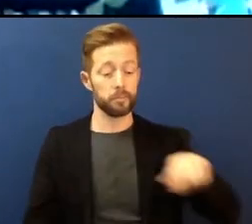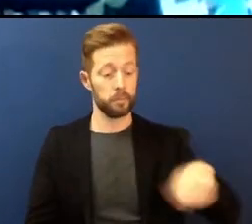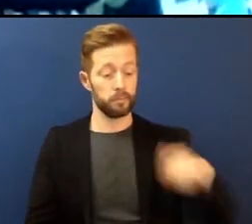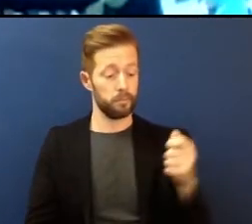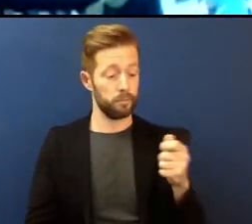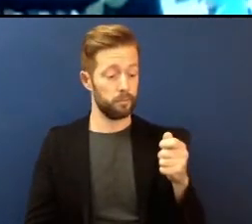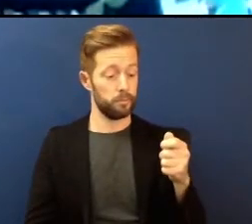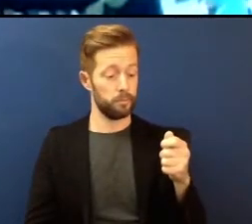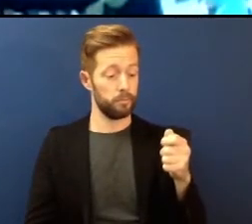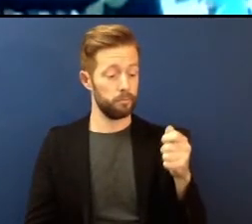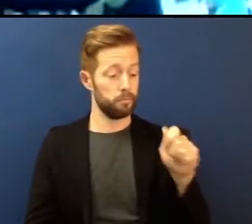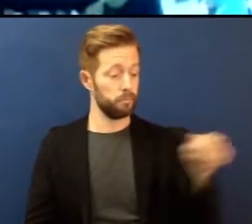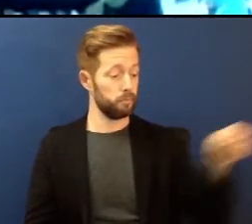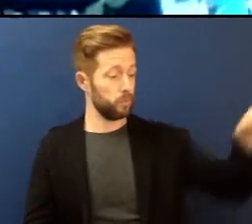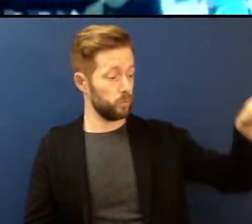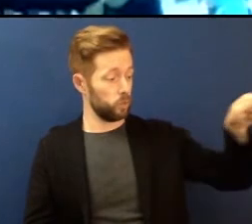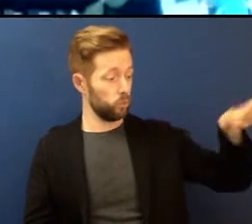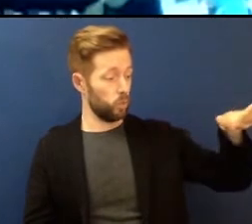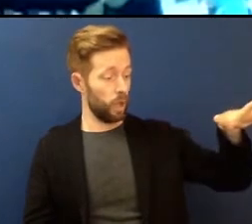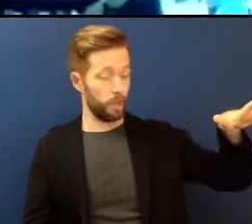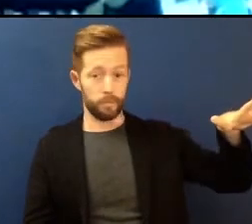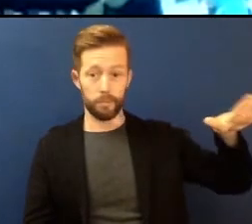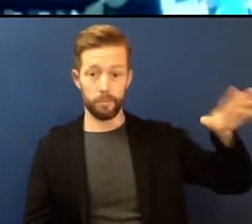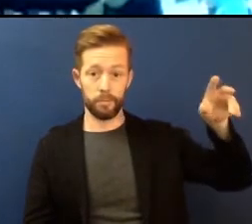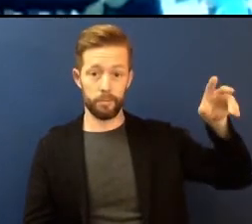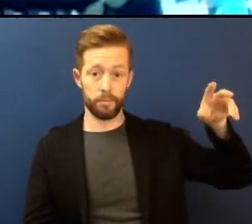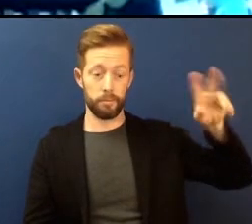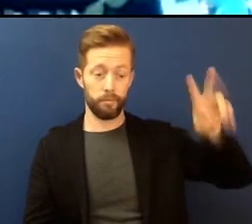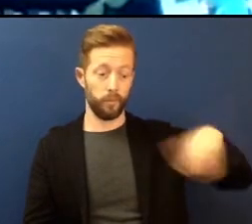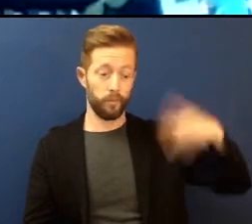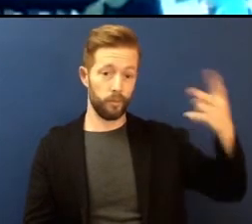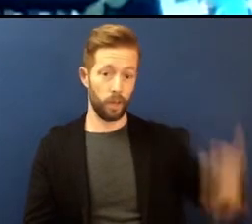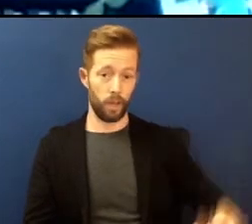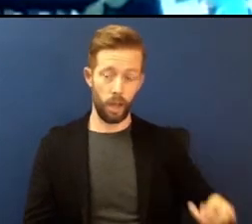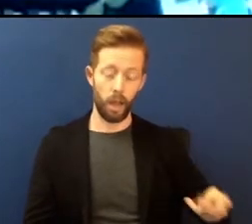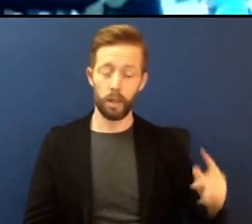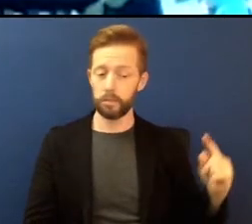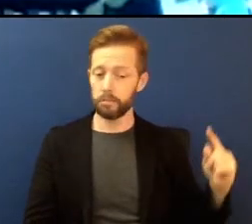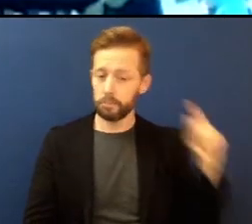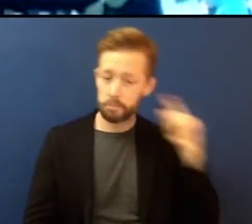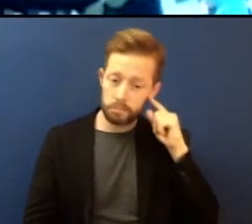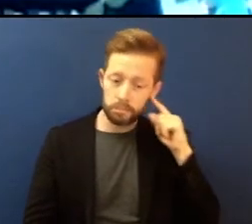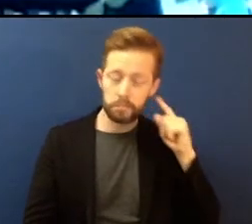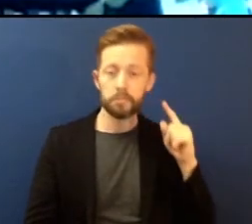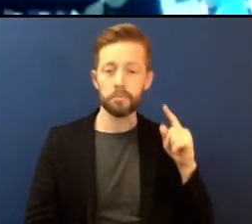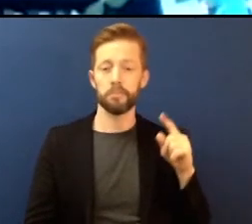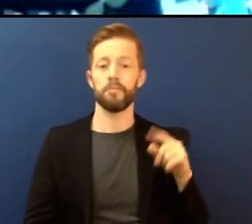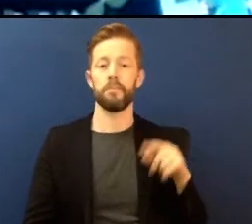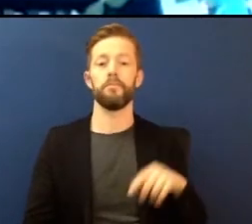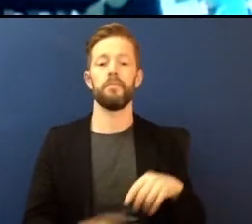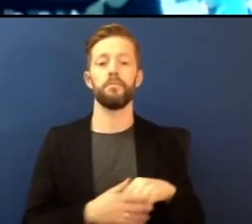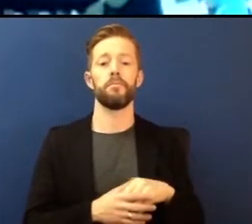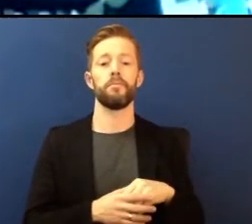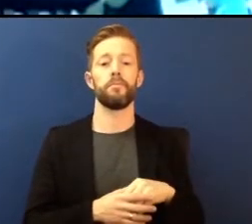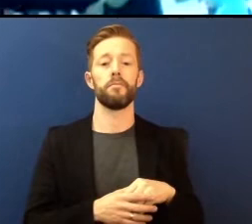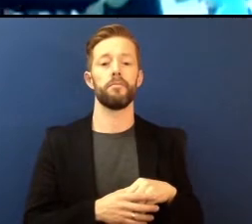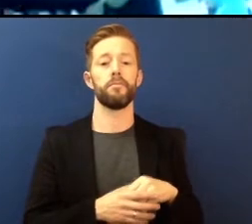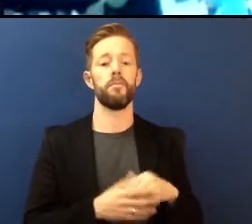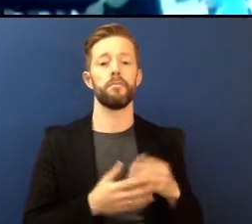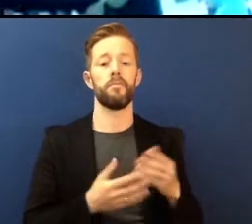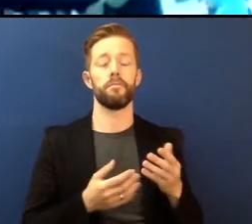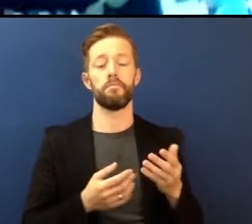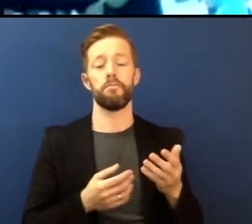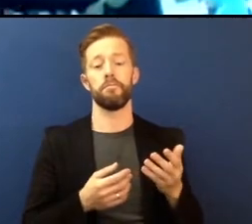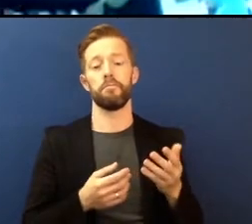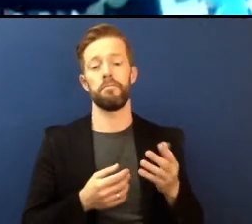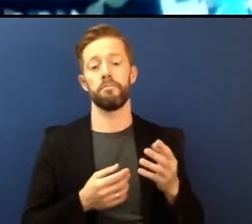they pick up the spoon and they look at it and they lean over their high chair and they drop the spoon on the floor, and the spoon makes a little sound and sort of bounces.